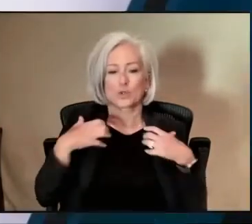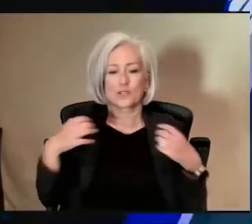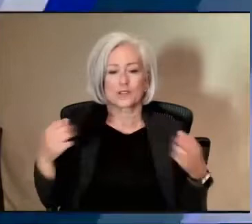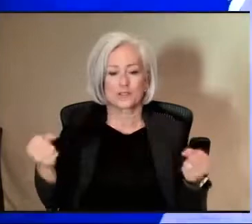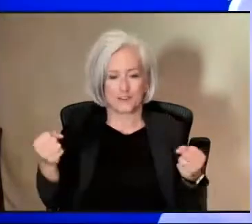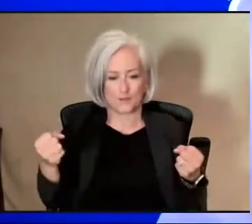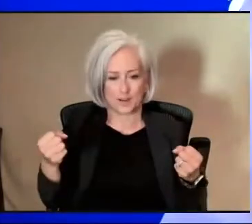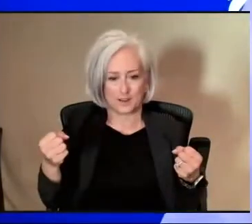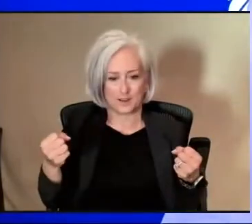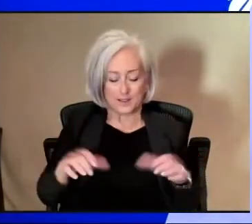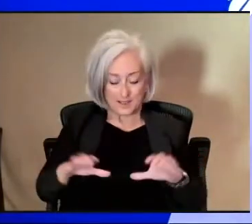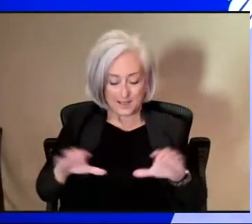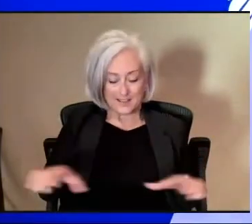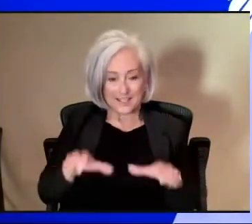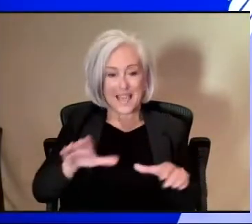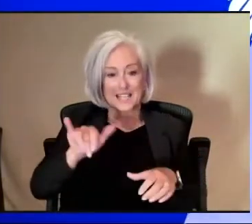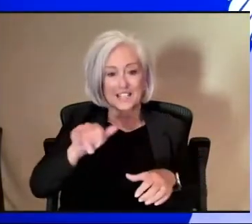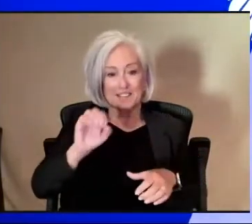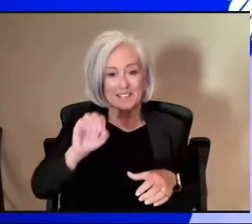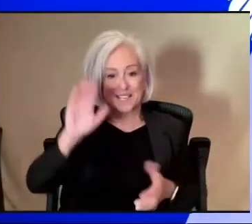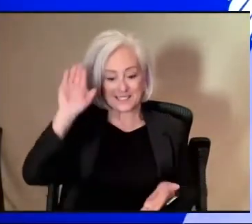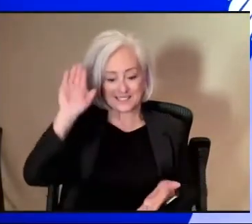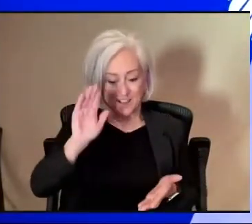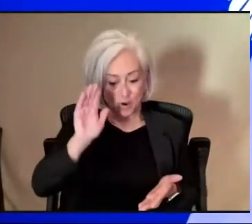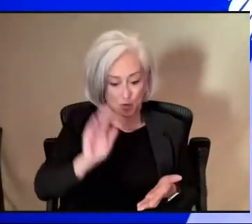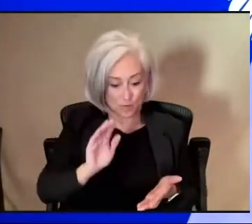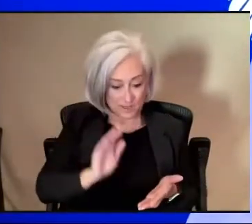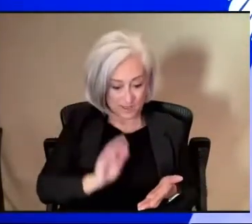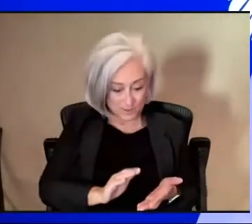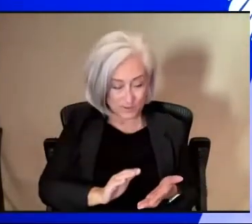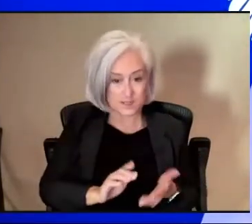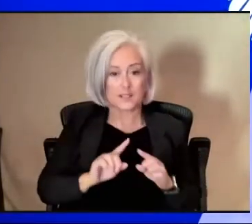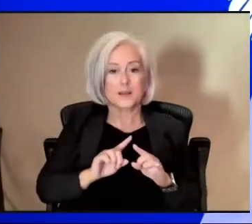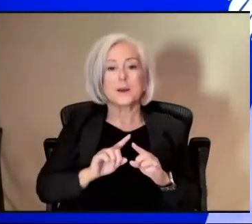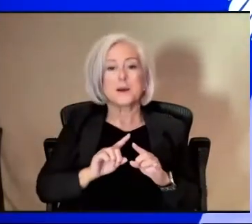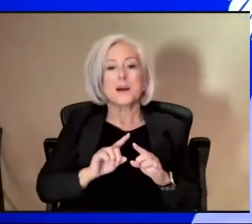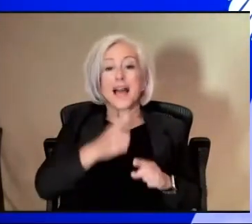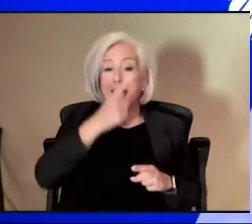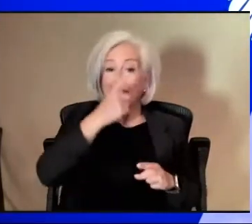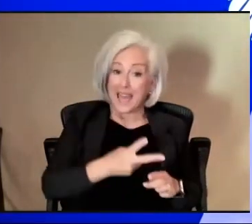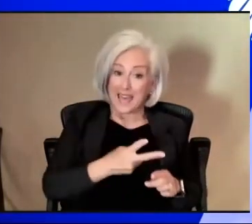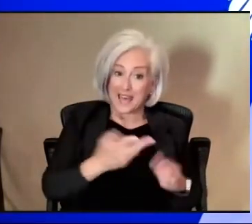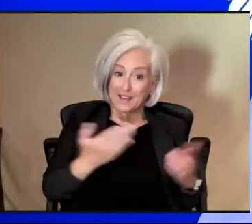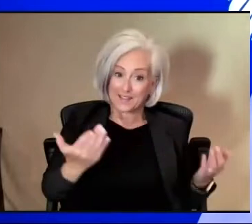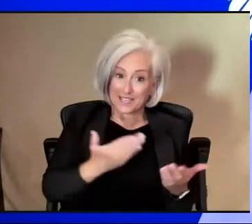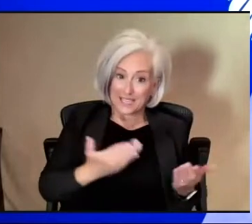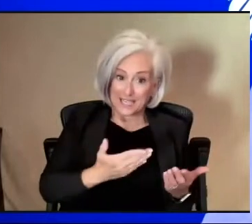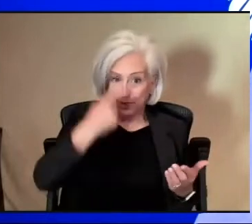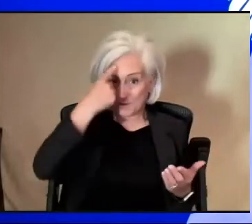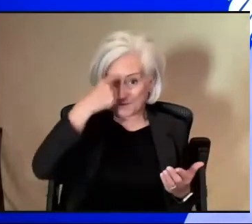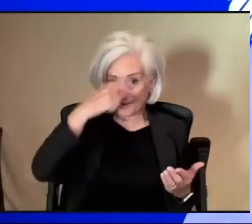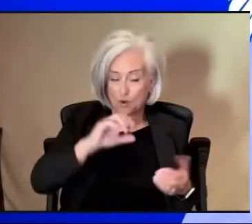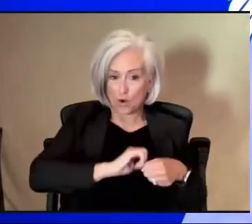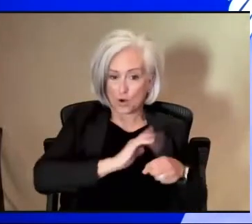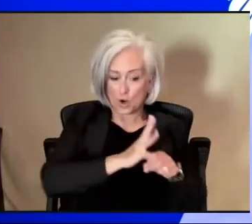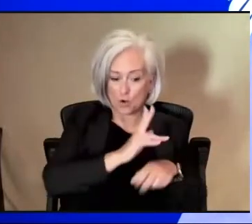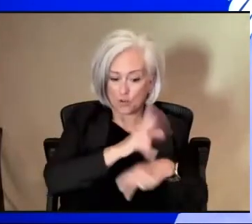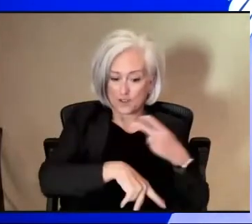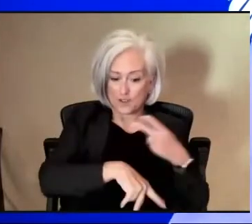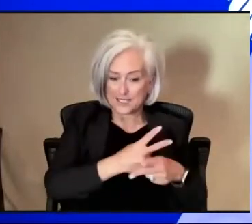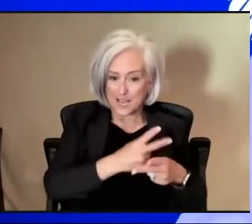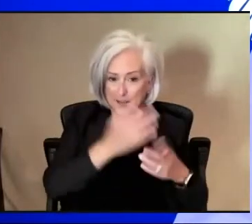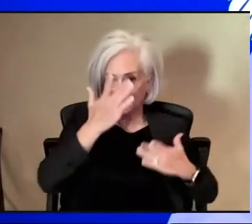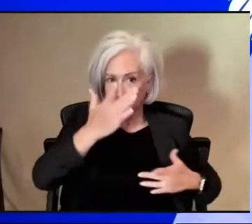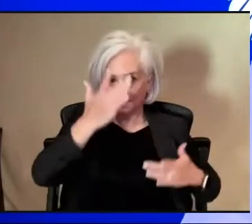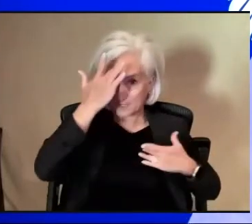are going down. We know that we have a mix. Half of them are here actually for COVID-type symptoms, and other patients